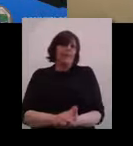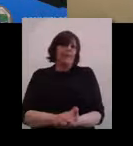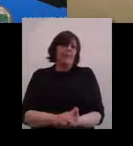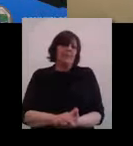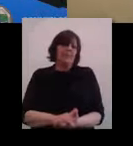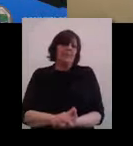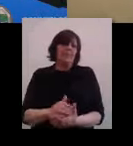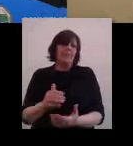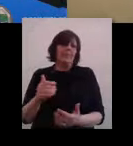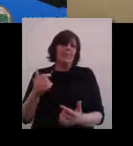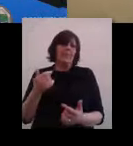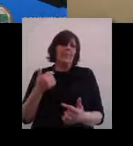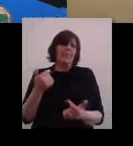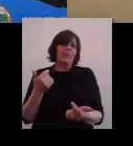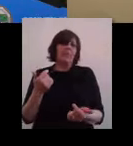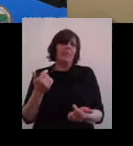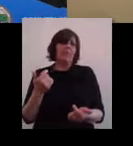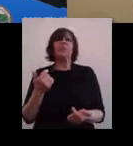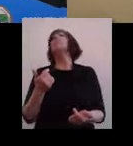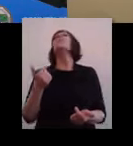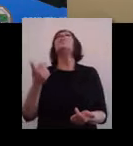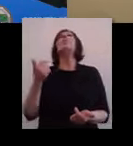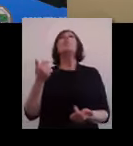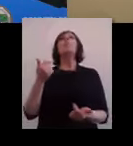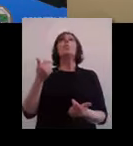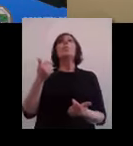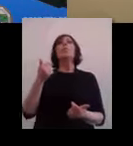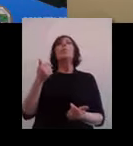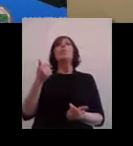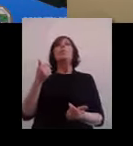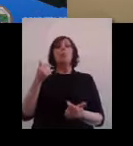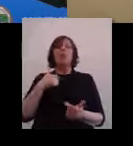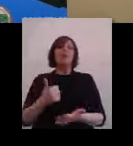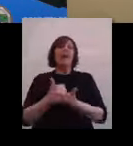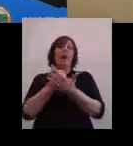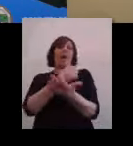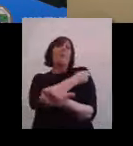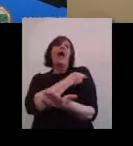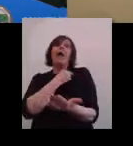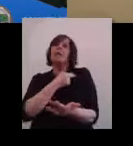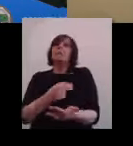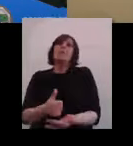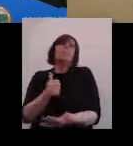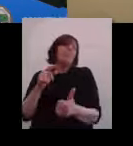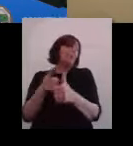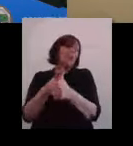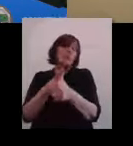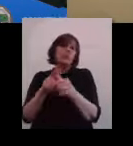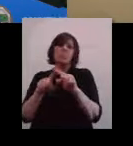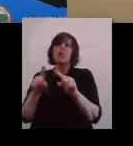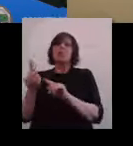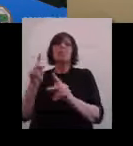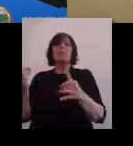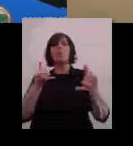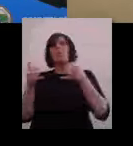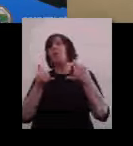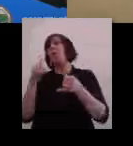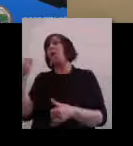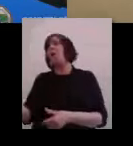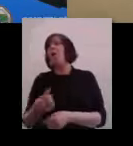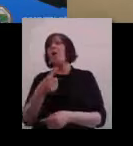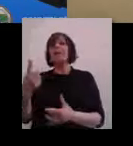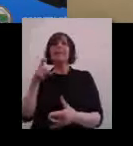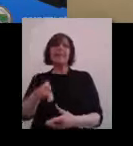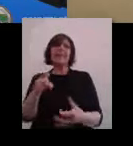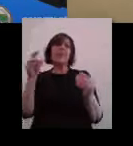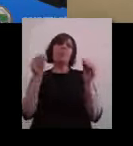assist the hospitals get their PPEs, but we get requests all the time from healthcare providers for more PPEs than